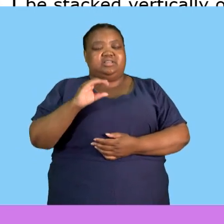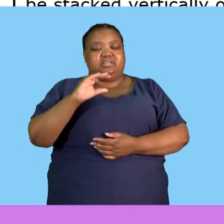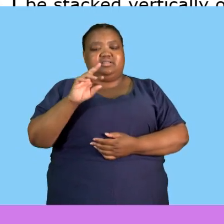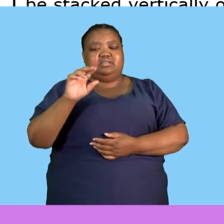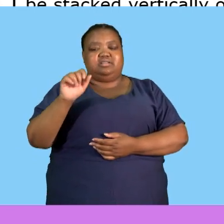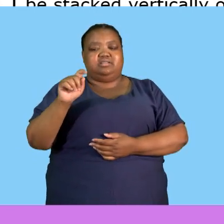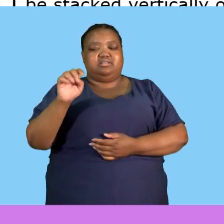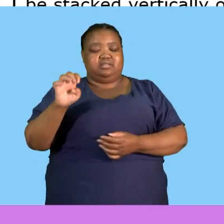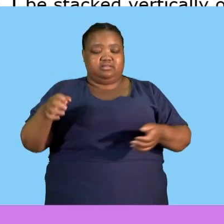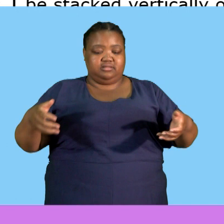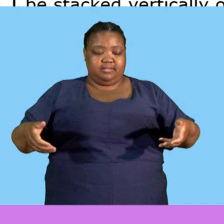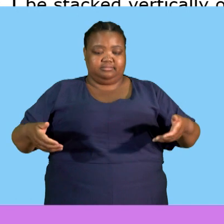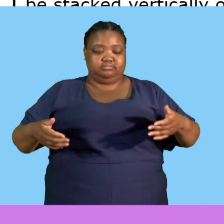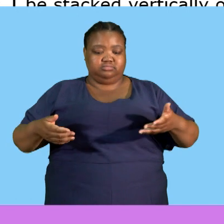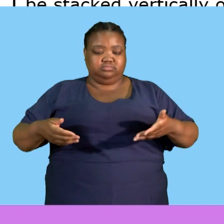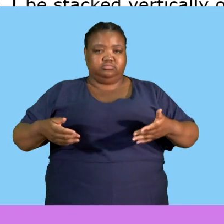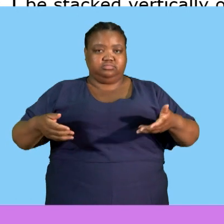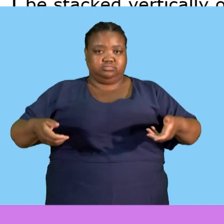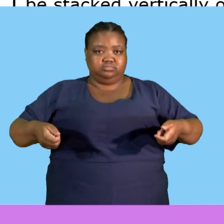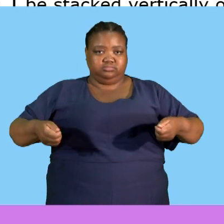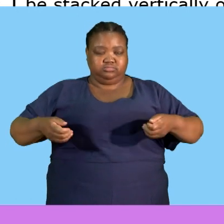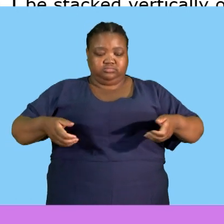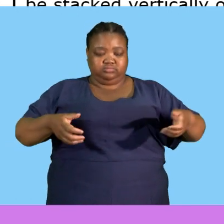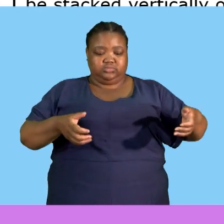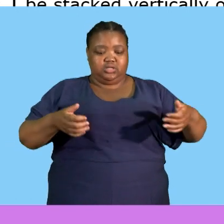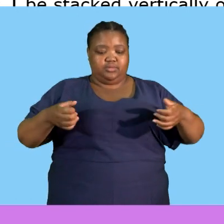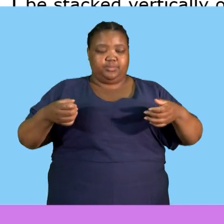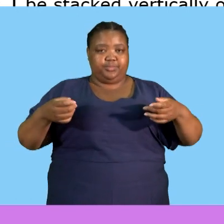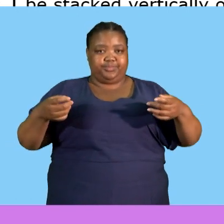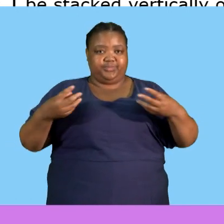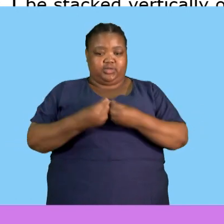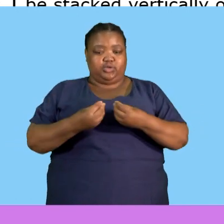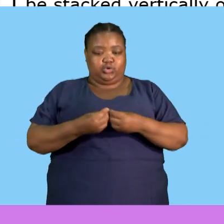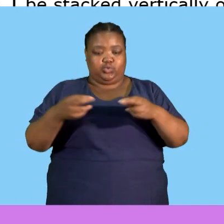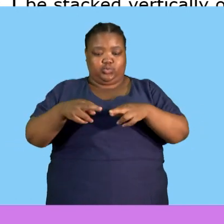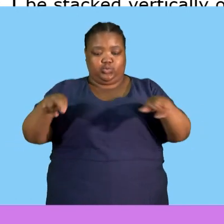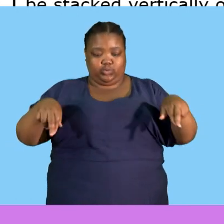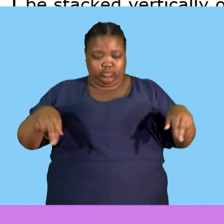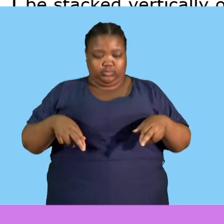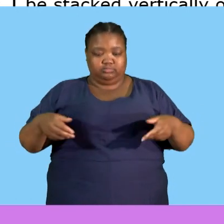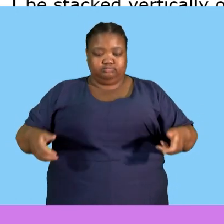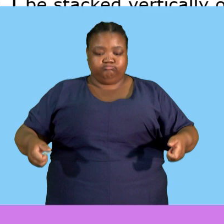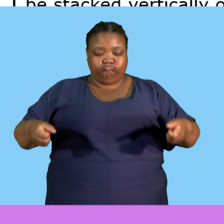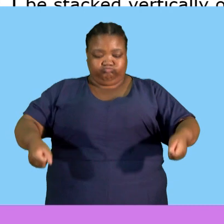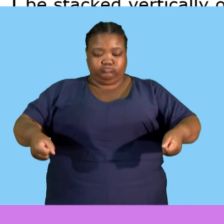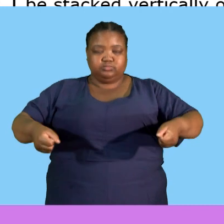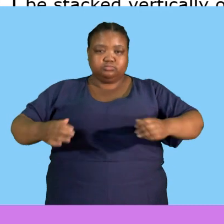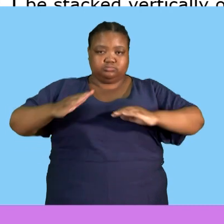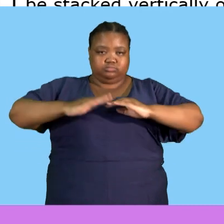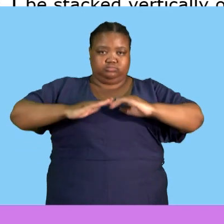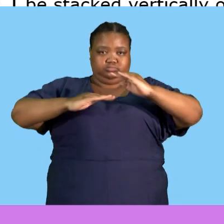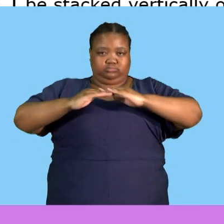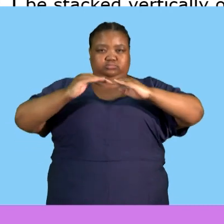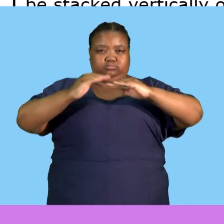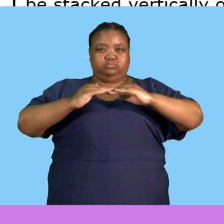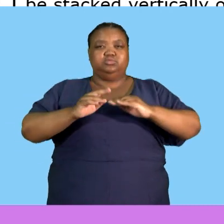can be packed in a 2 by 2 meter area, all right, in the storeroom. So assume that the height in the storeroom